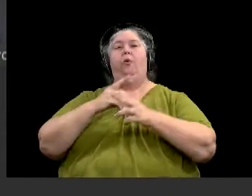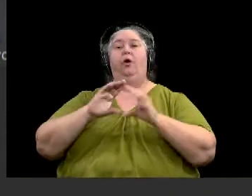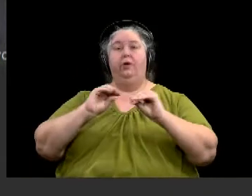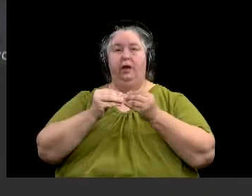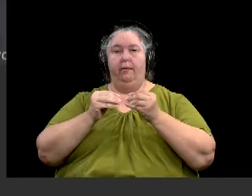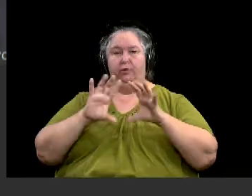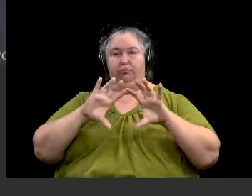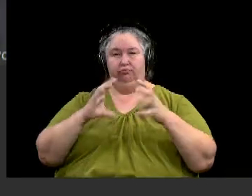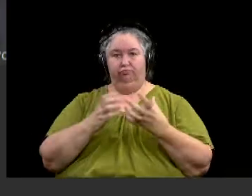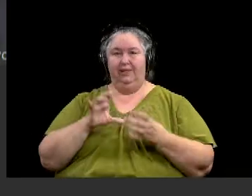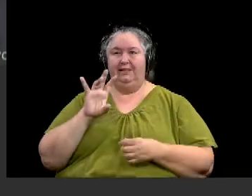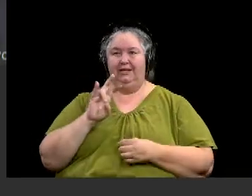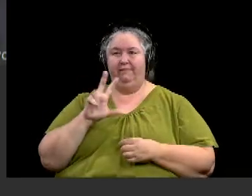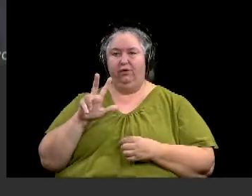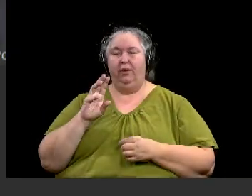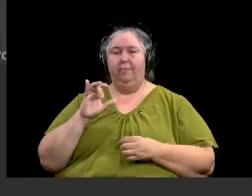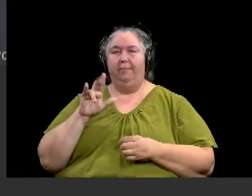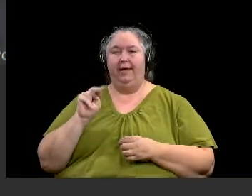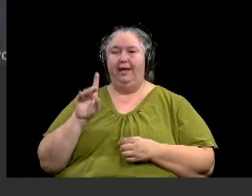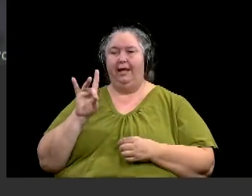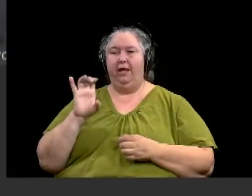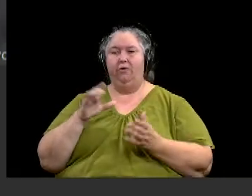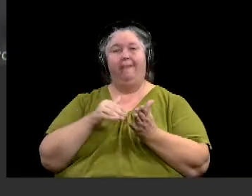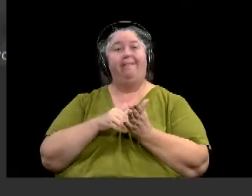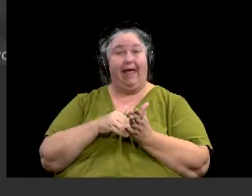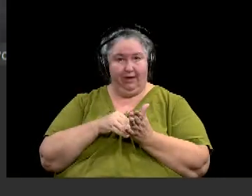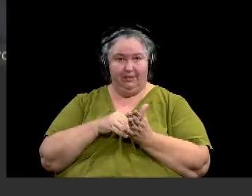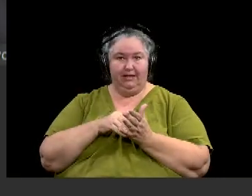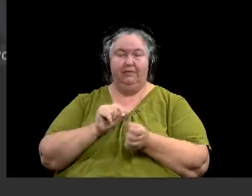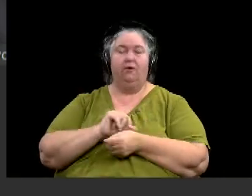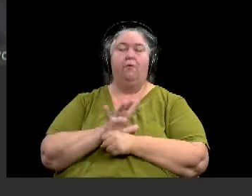73,800,000 coronavirus cases to date, and